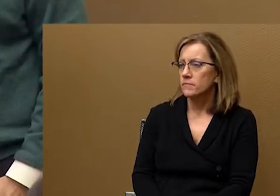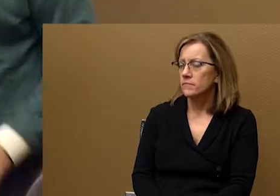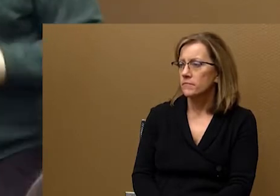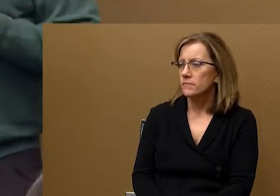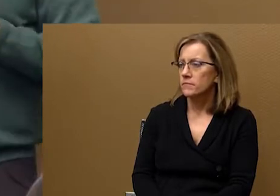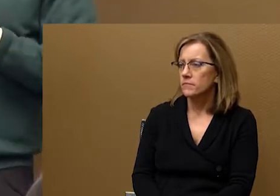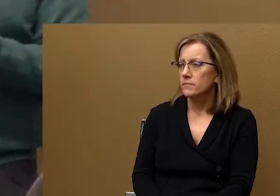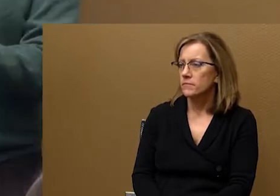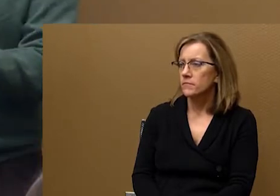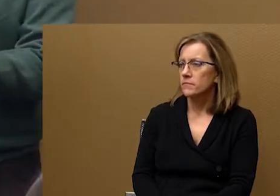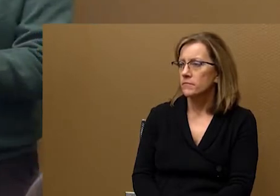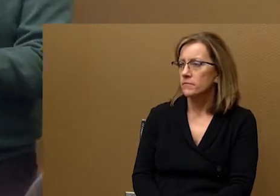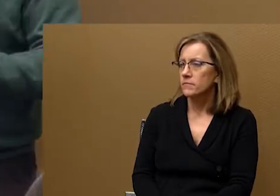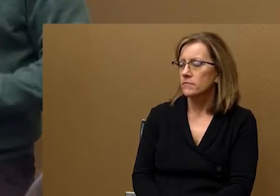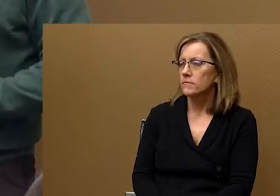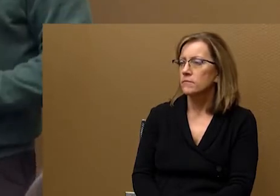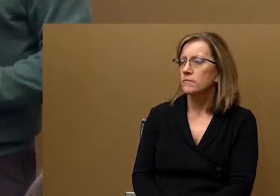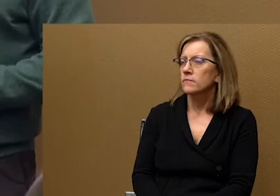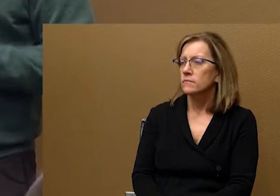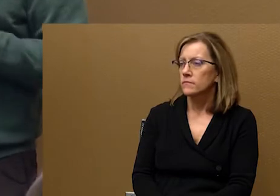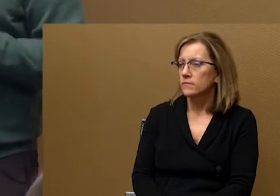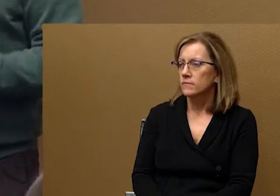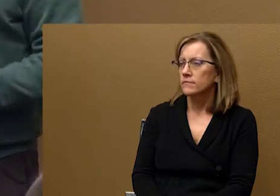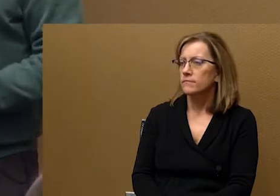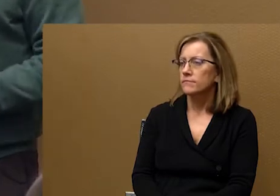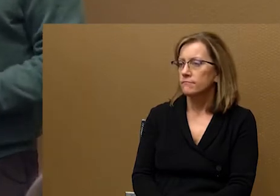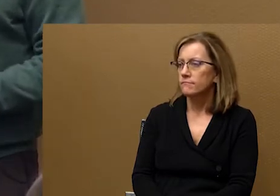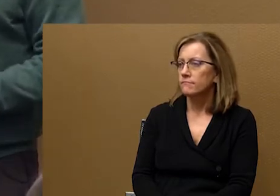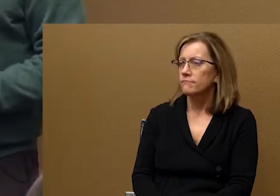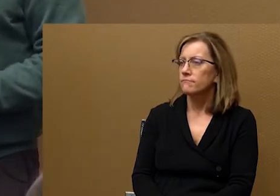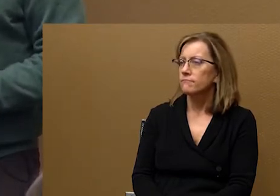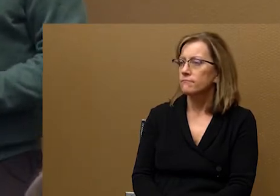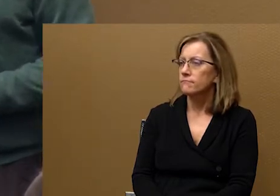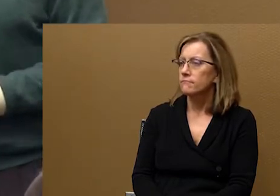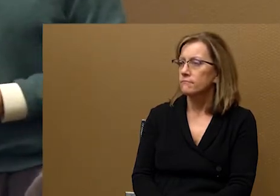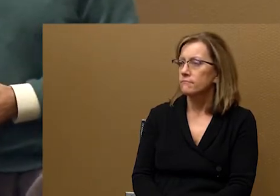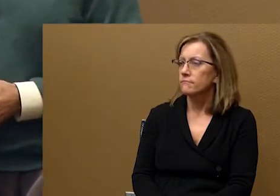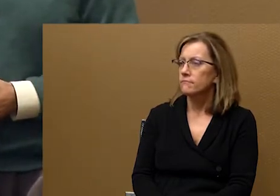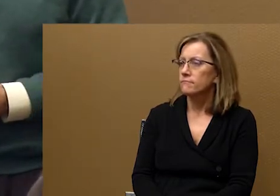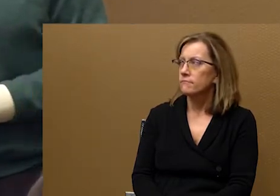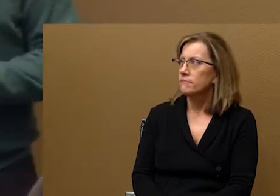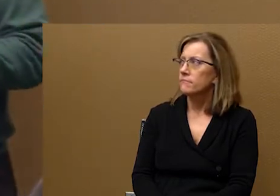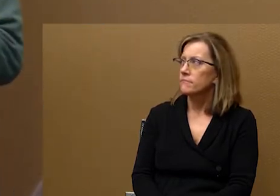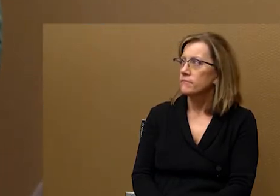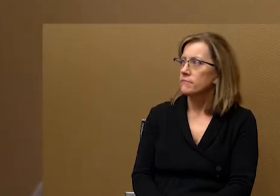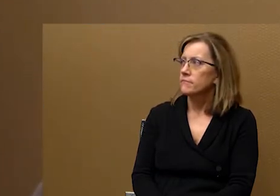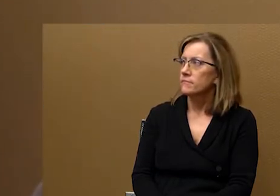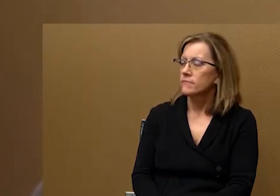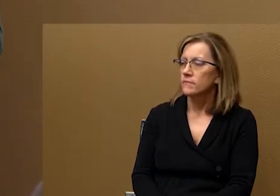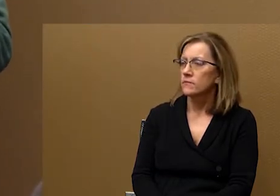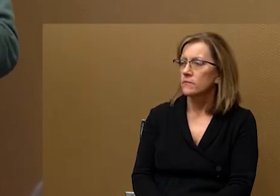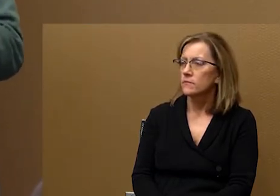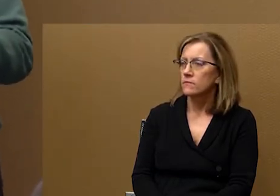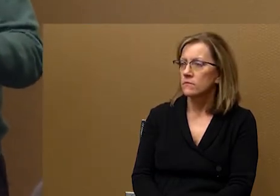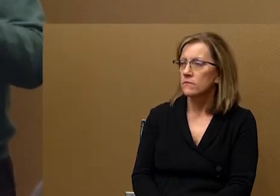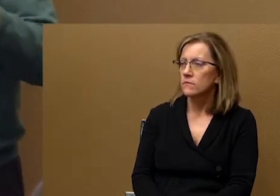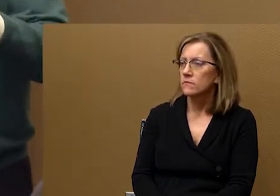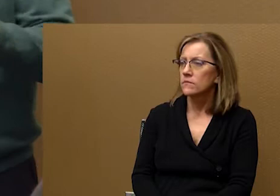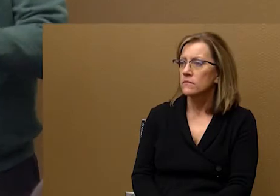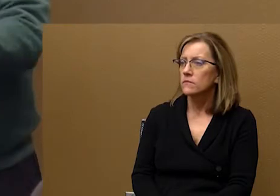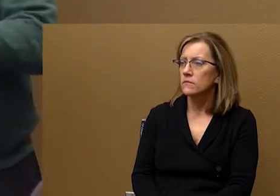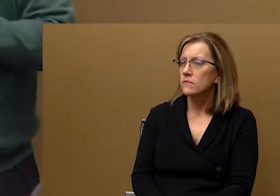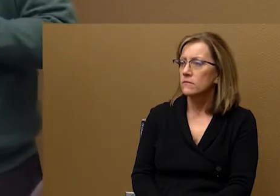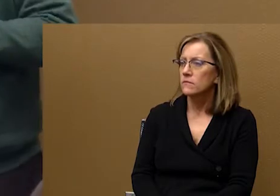first step and show empathy on how the person is feeling. That's the best